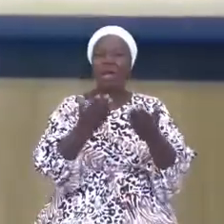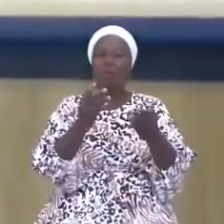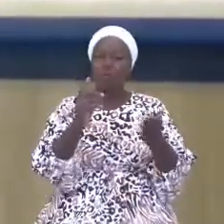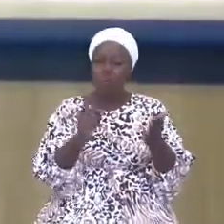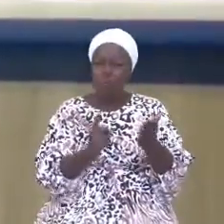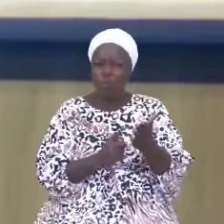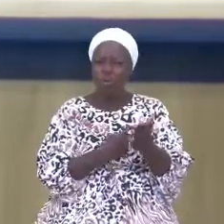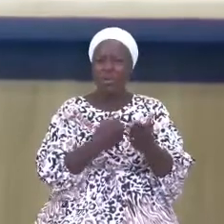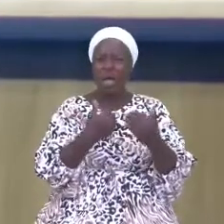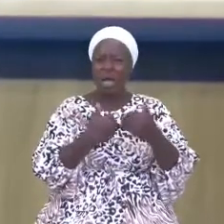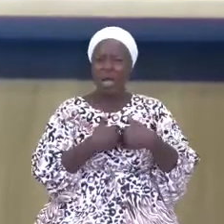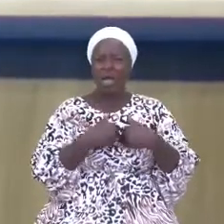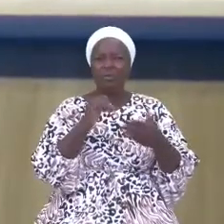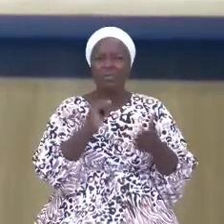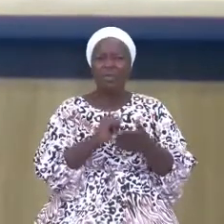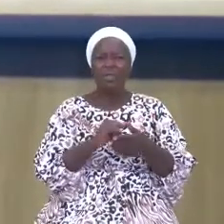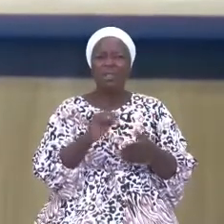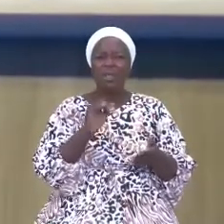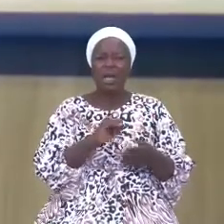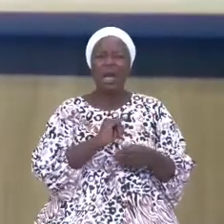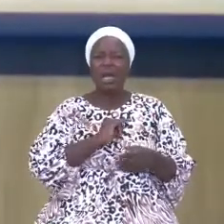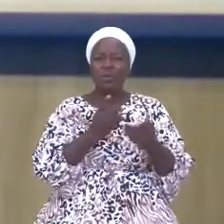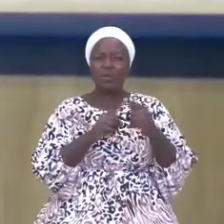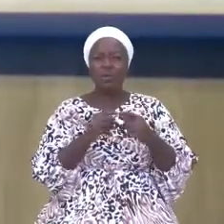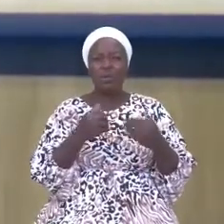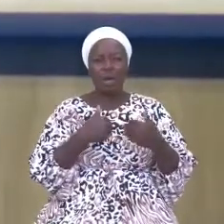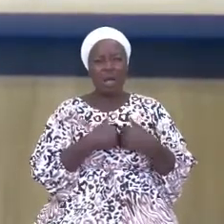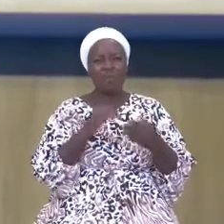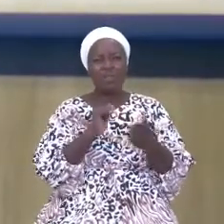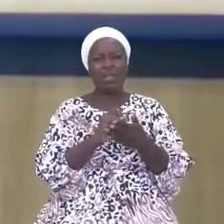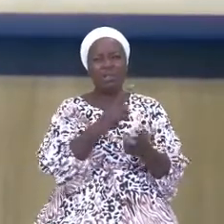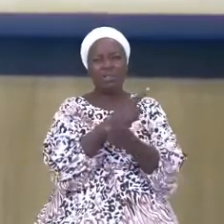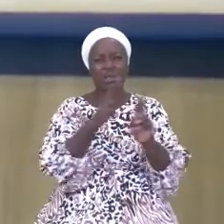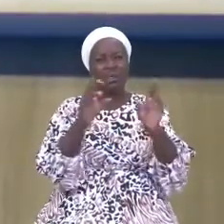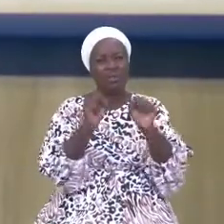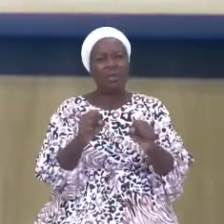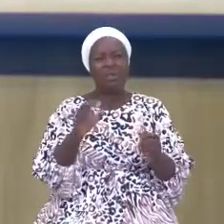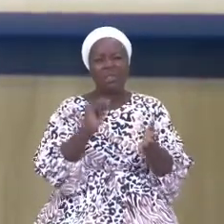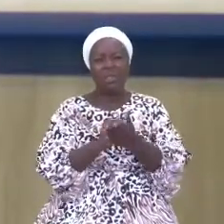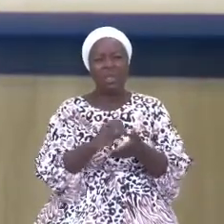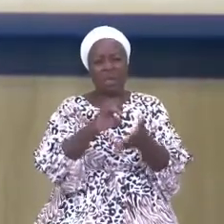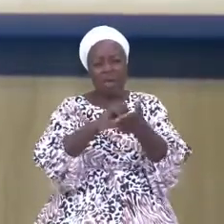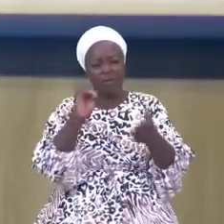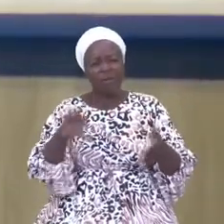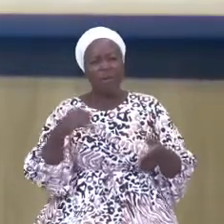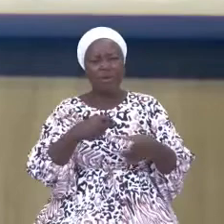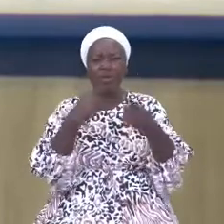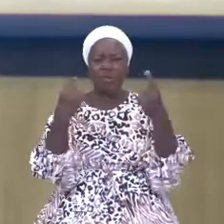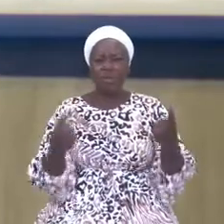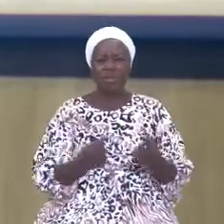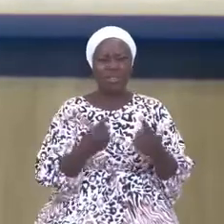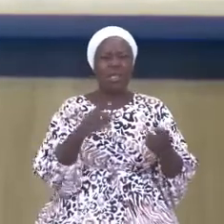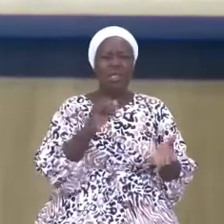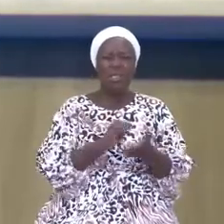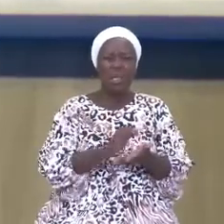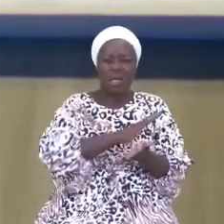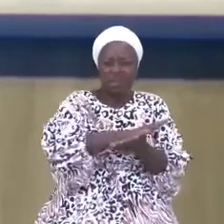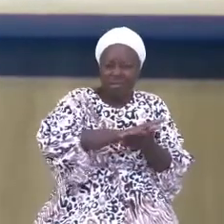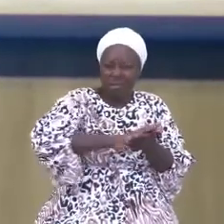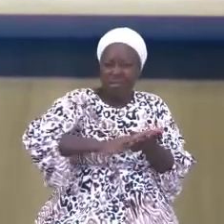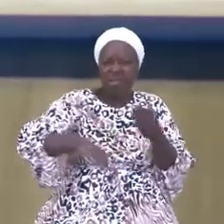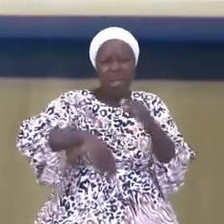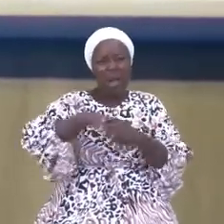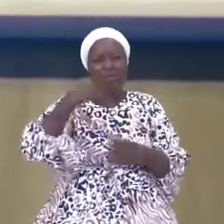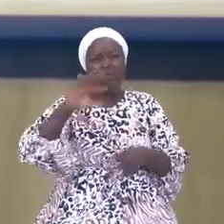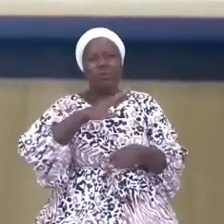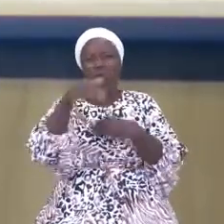that redemption, that remission of sin, that removal of sin, that blotting out of